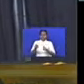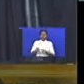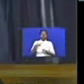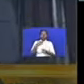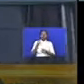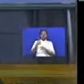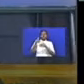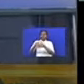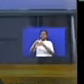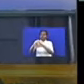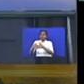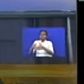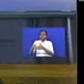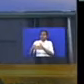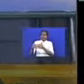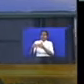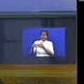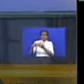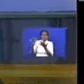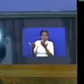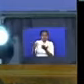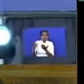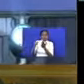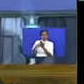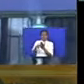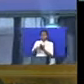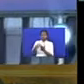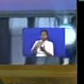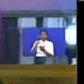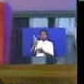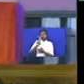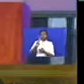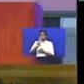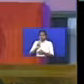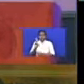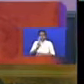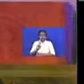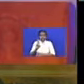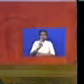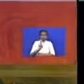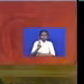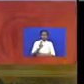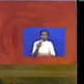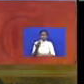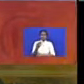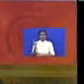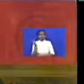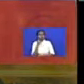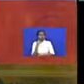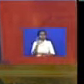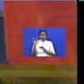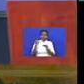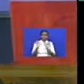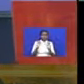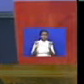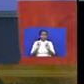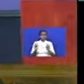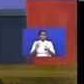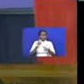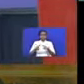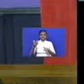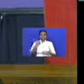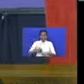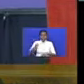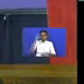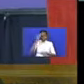store. I don't want to use any store's name because I don't want any store to say you promoted this store and didn't promote ours. But you know which stores we